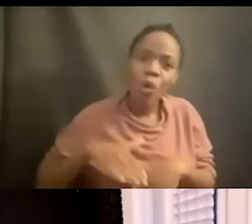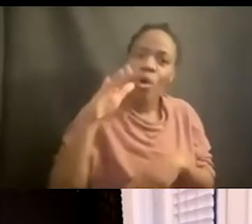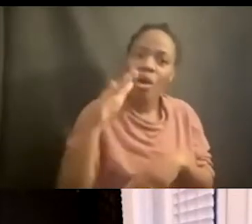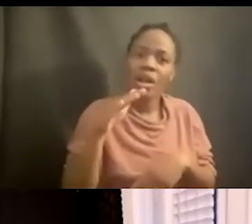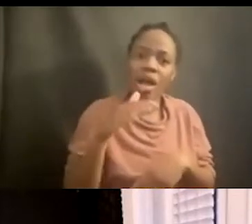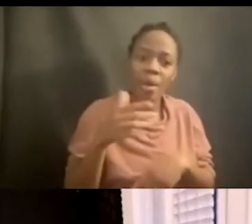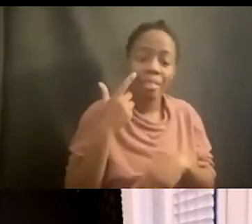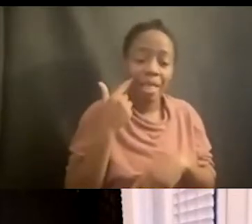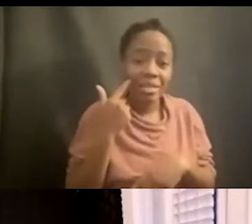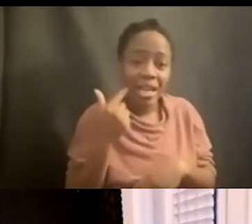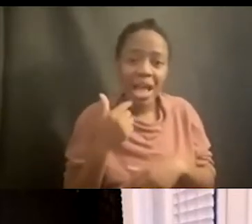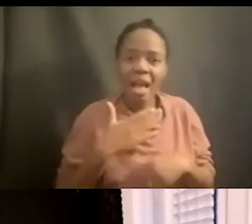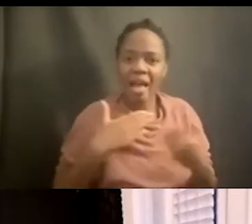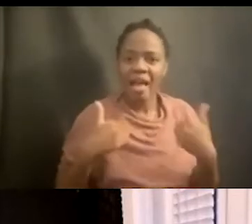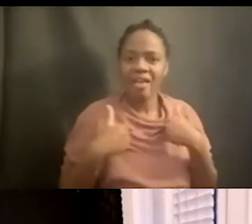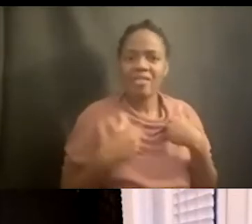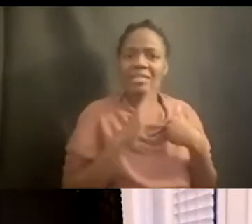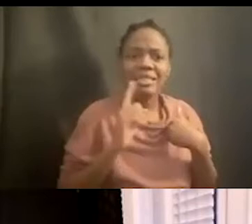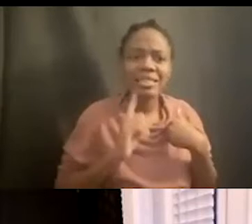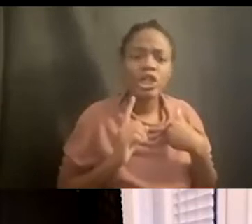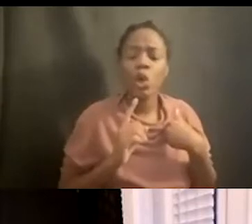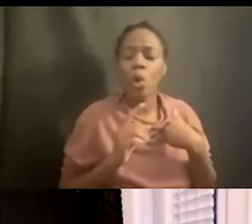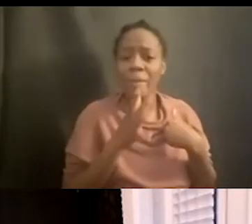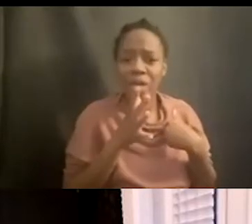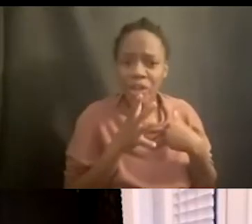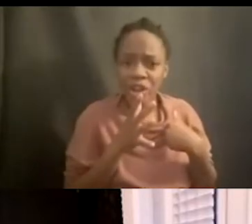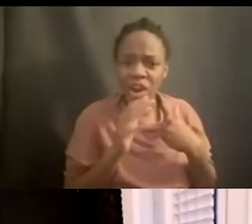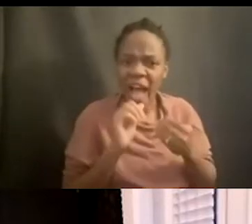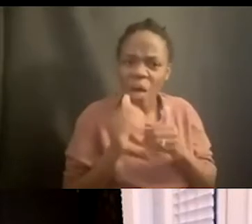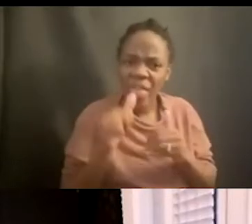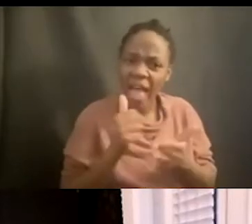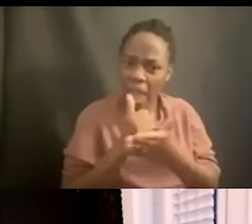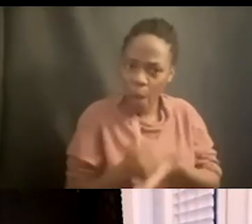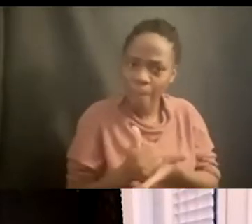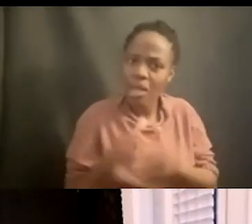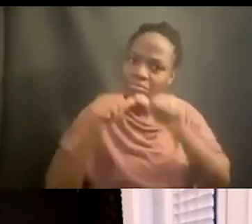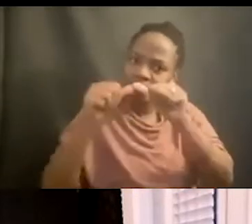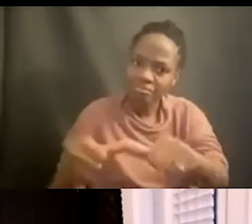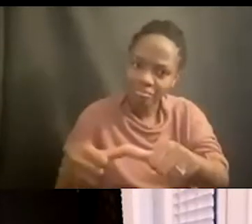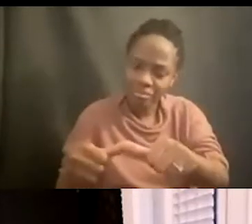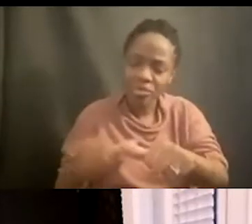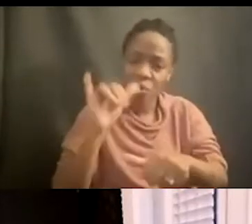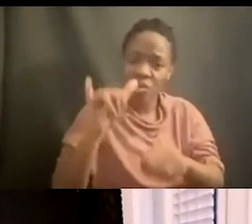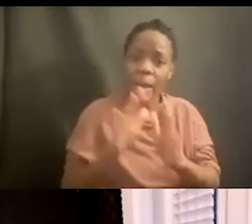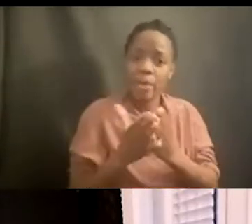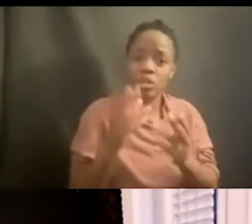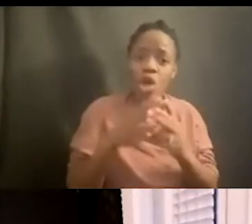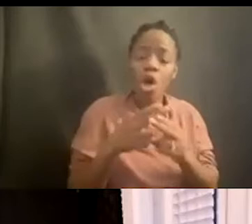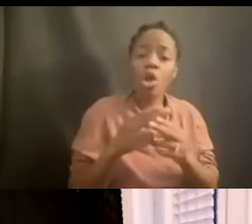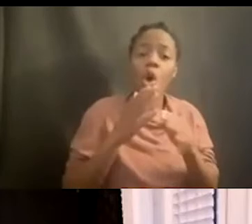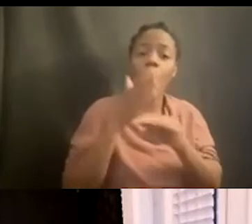Latina from a single mother and then low SES, all of those things, how that could actually help me move forward. And that was a book called Over the Ivy